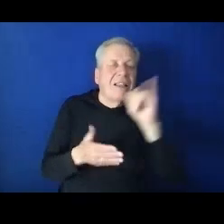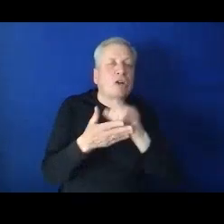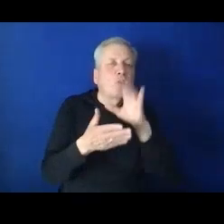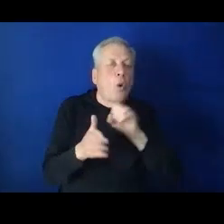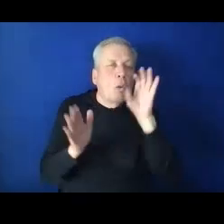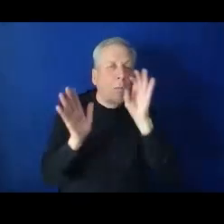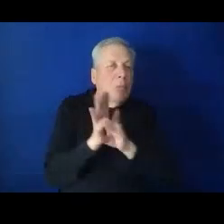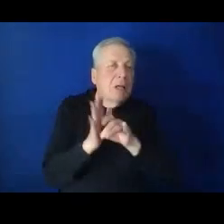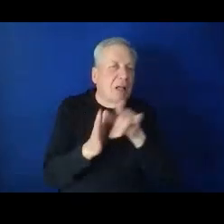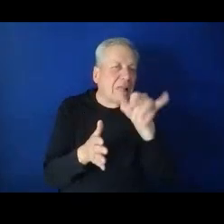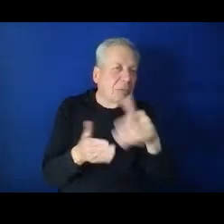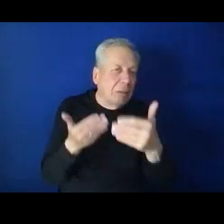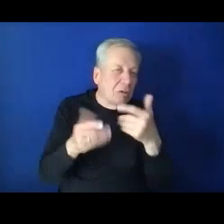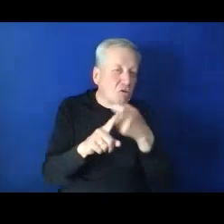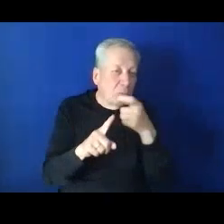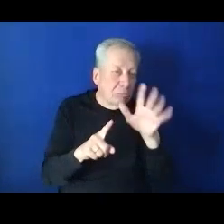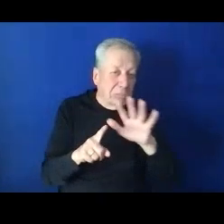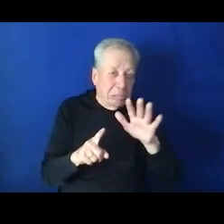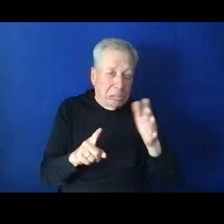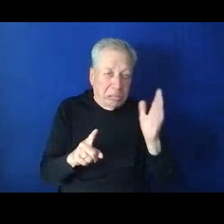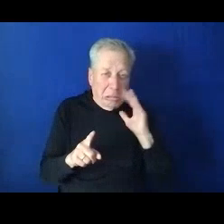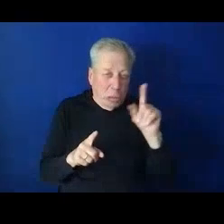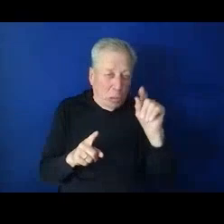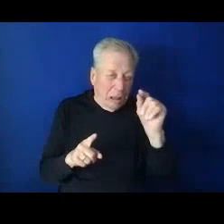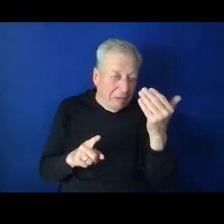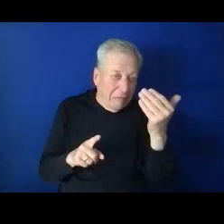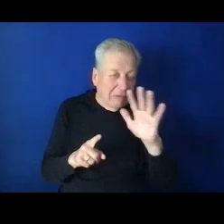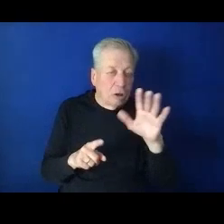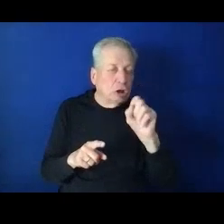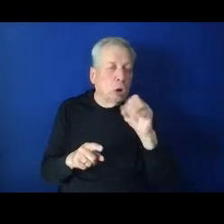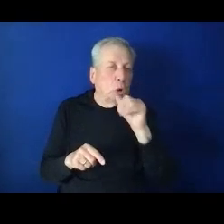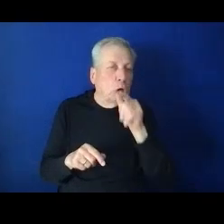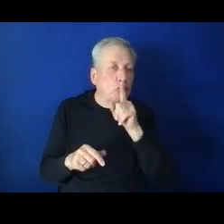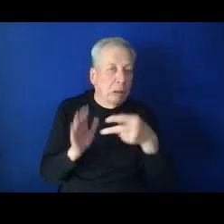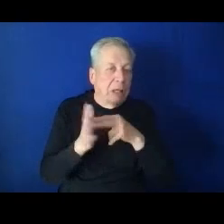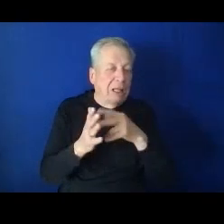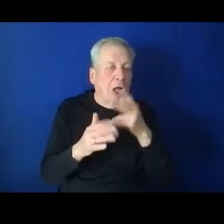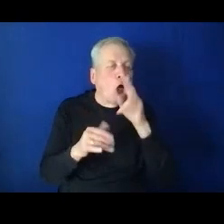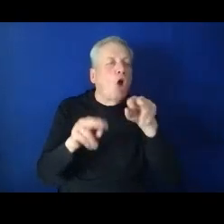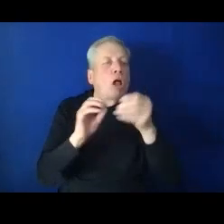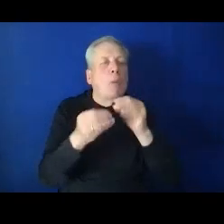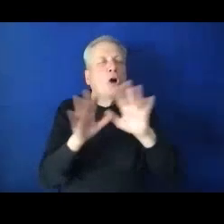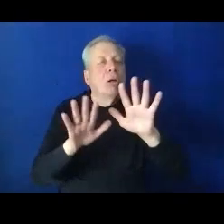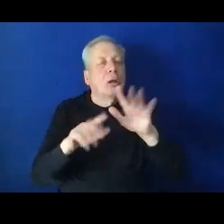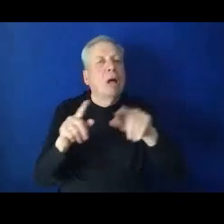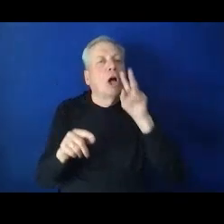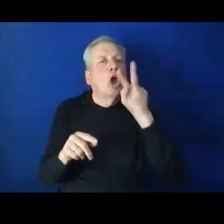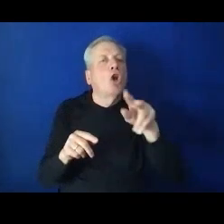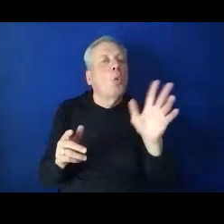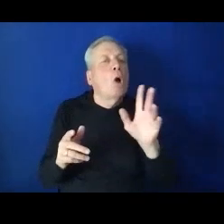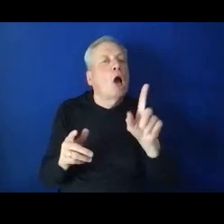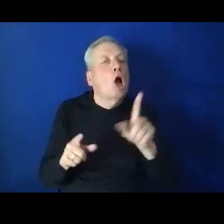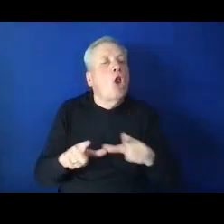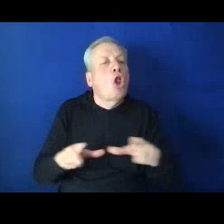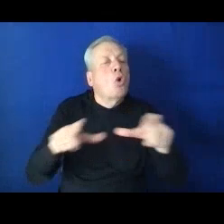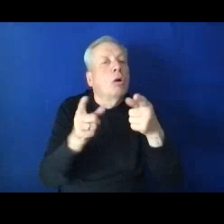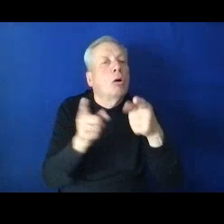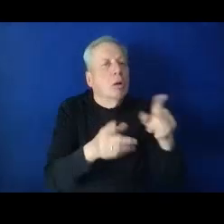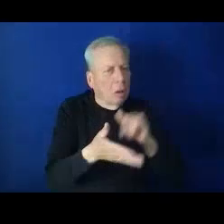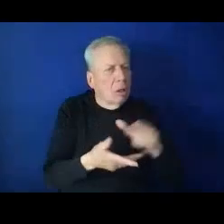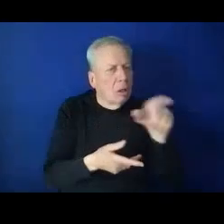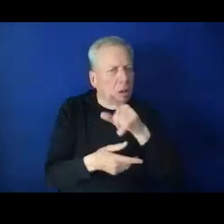it's from, I don't know, 2015 or something. So don't necessarily look at the numbers, but I really wanted to show the location that that's right